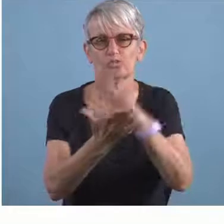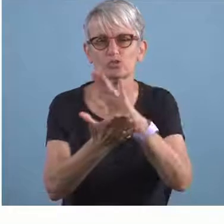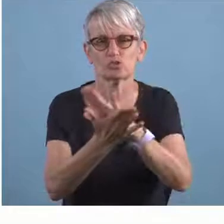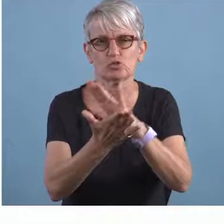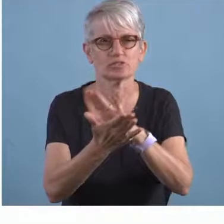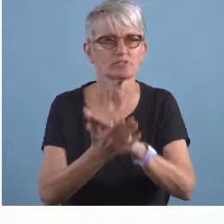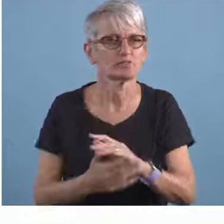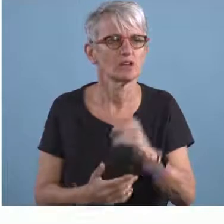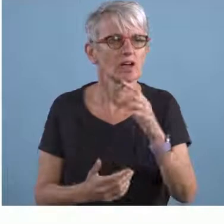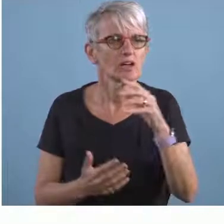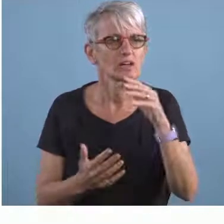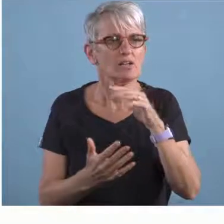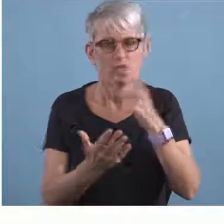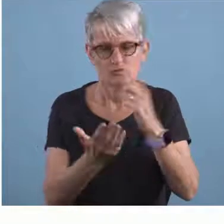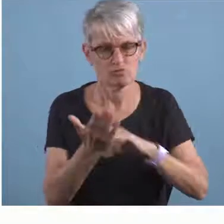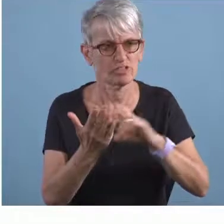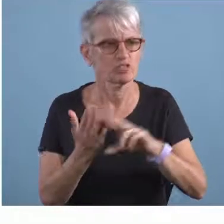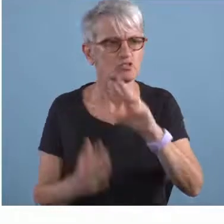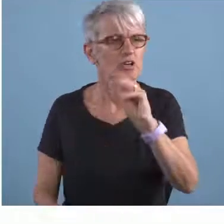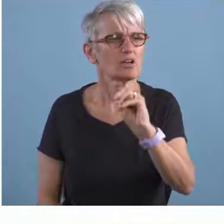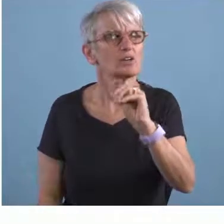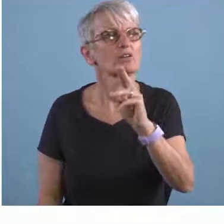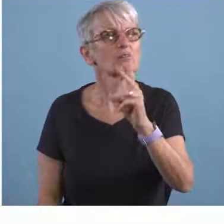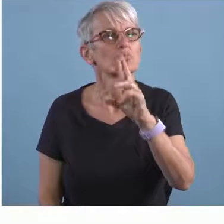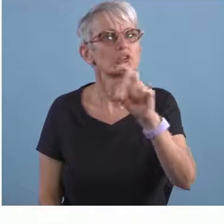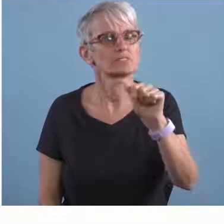by Mirza this year